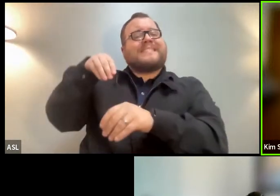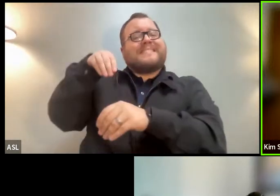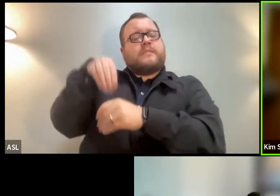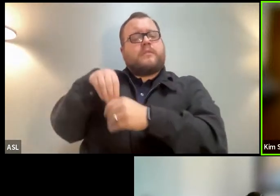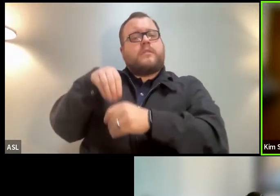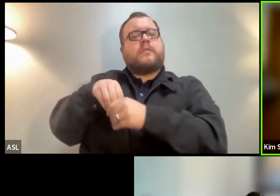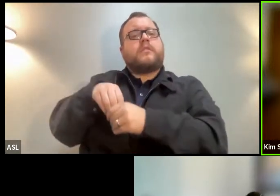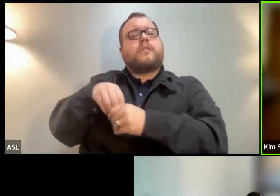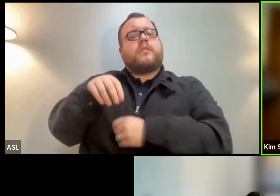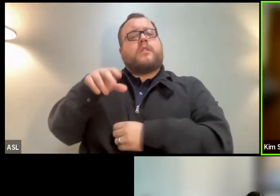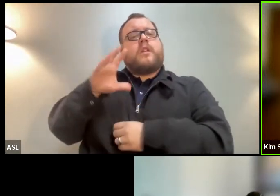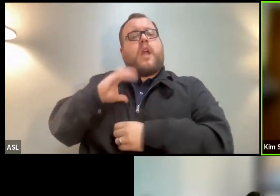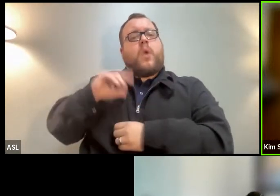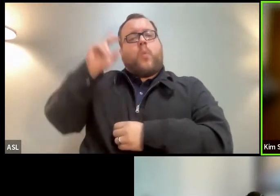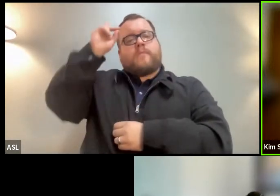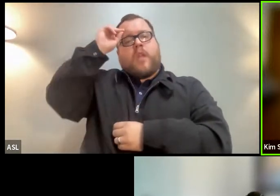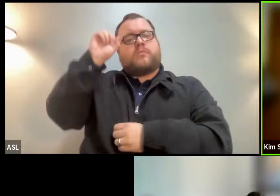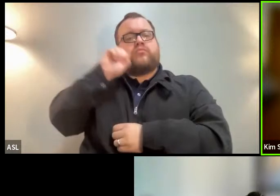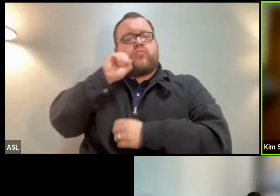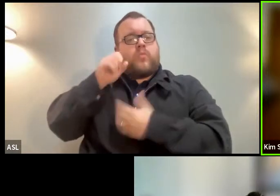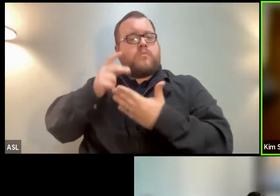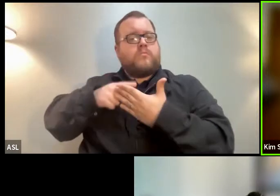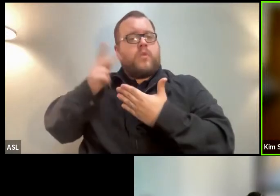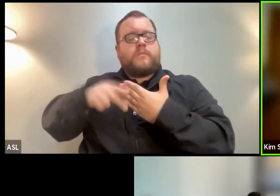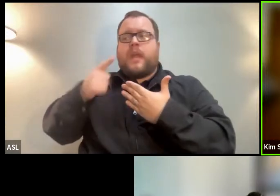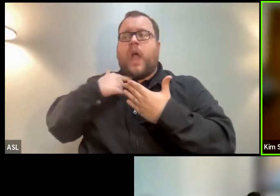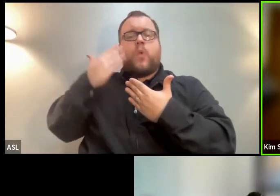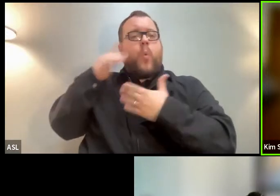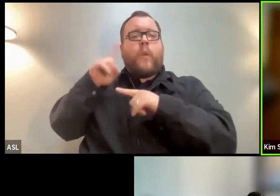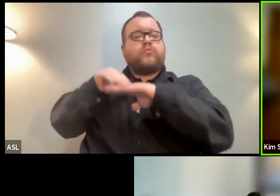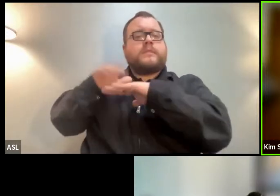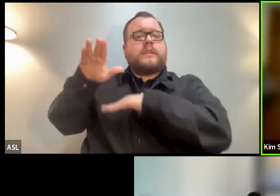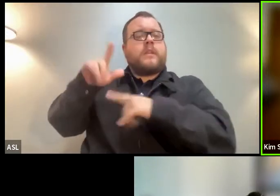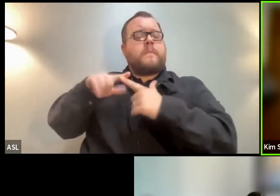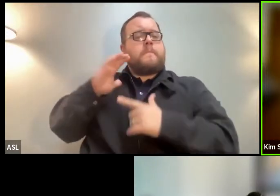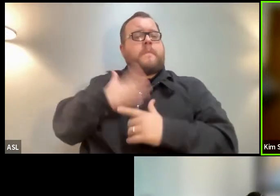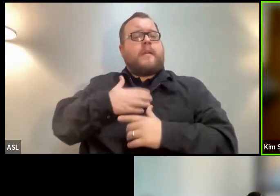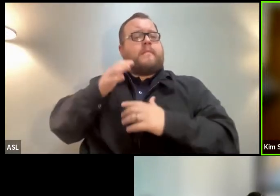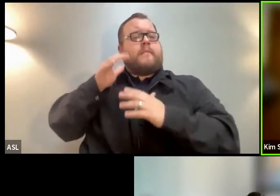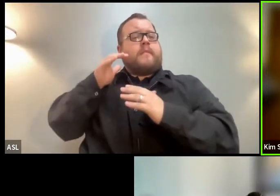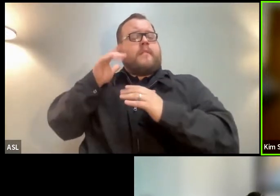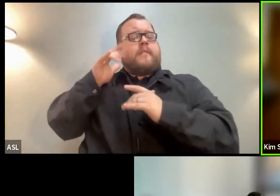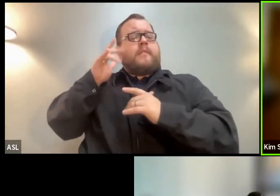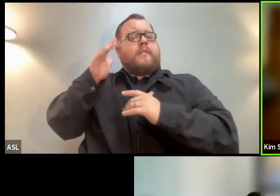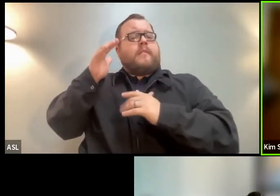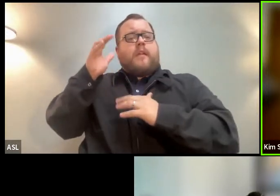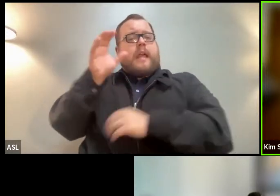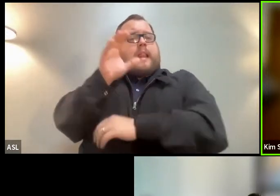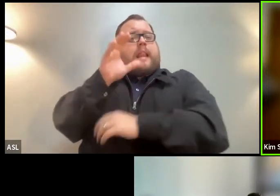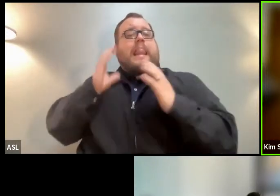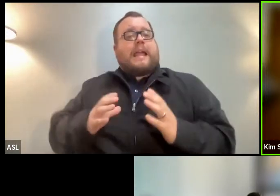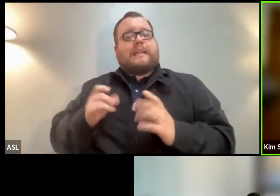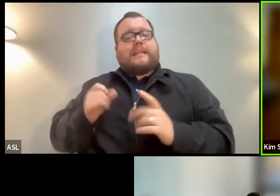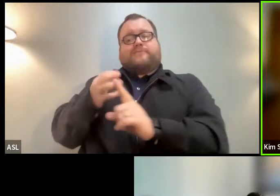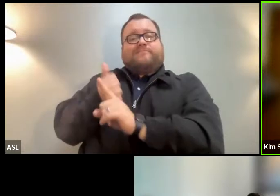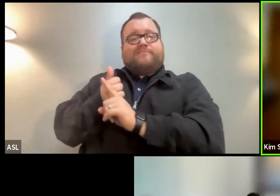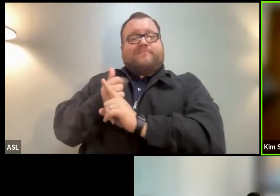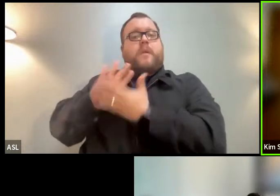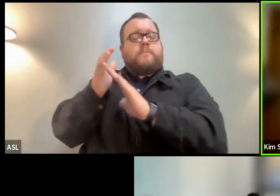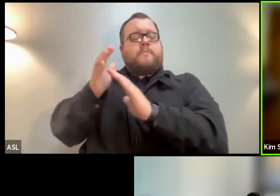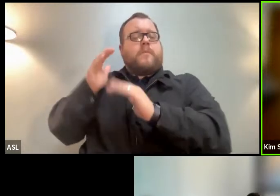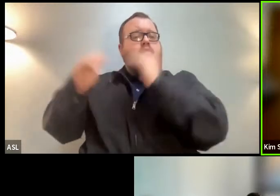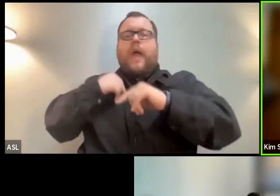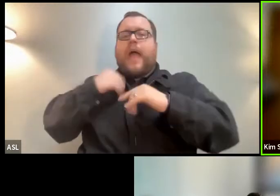don't know where to send my clients when they become adults. I can't see them anymore. Their issues are adults. So we